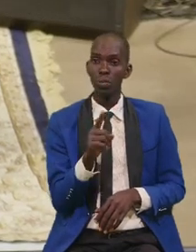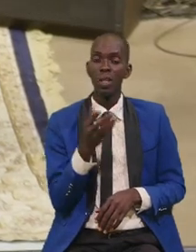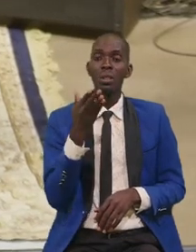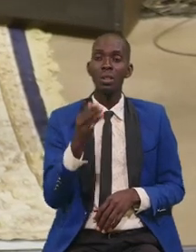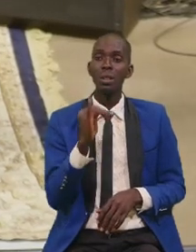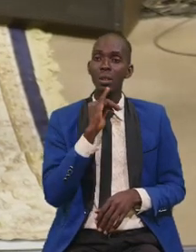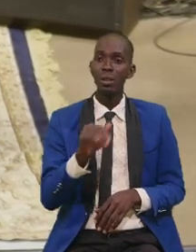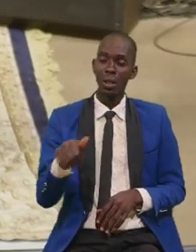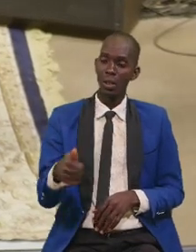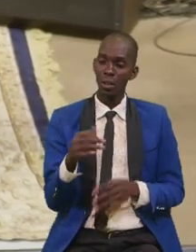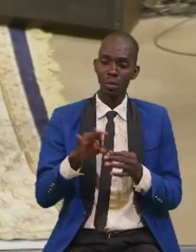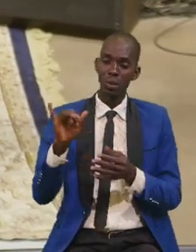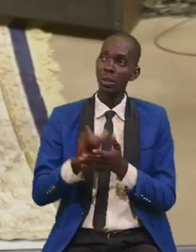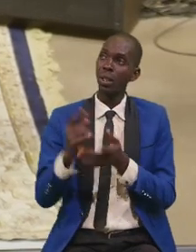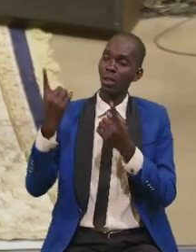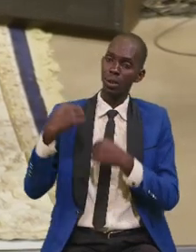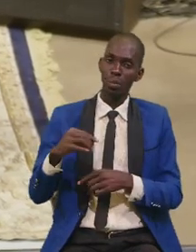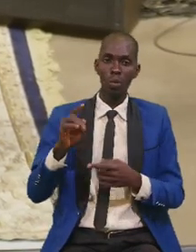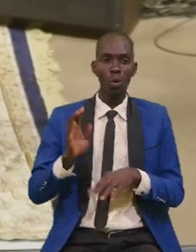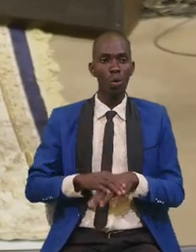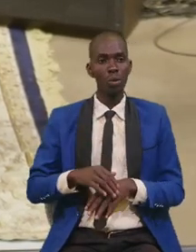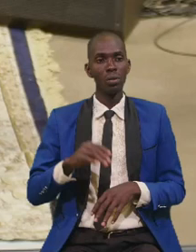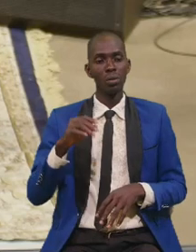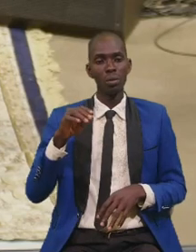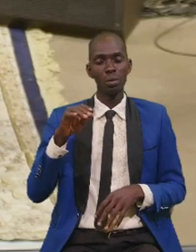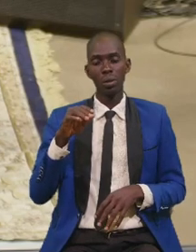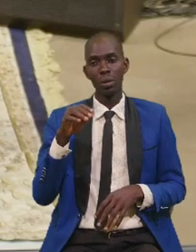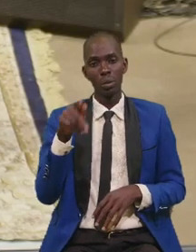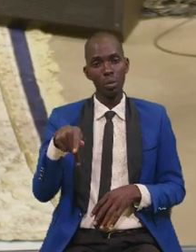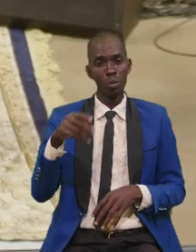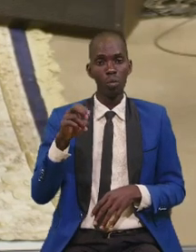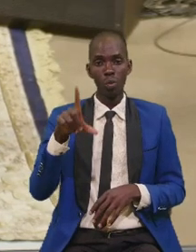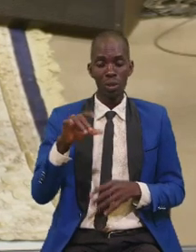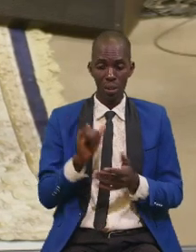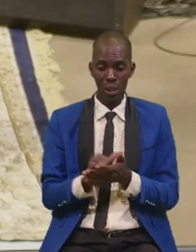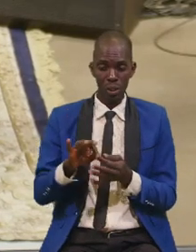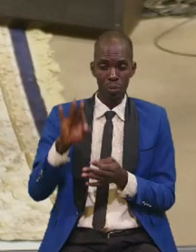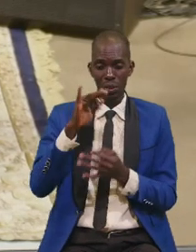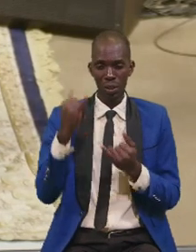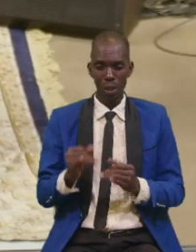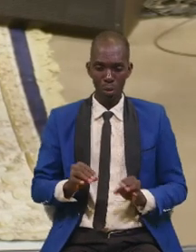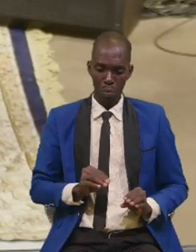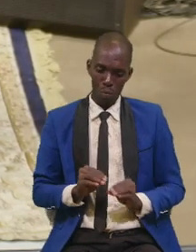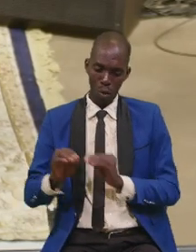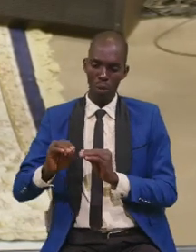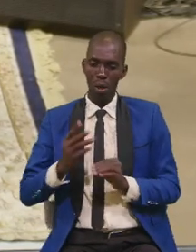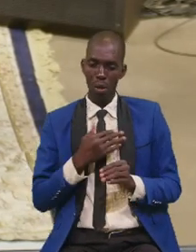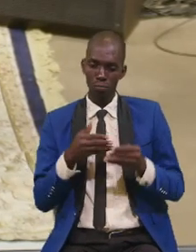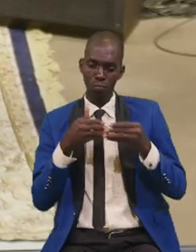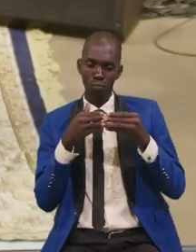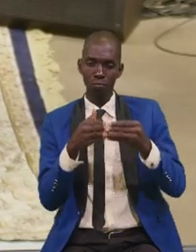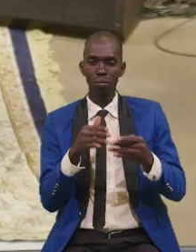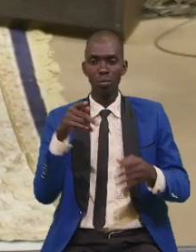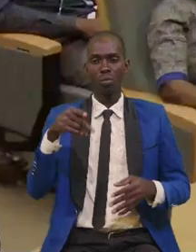and beside himself, that spirit now moved him and directed him. That spirit will come upon